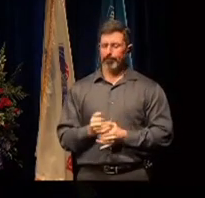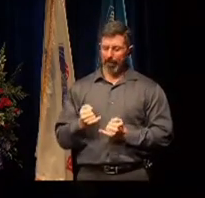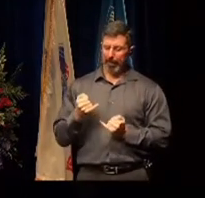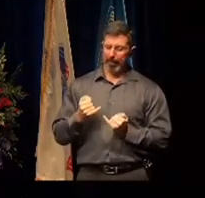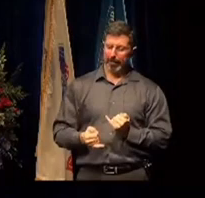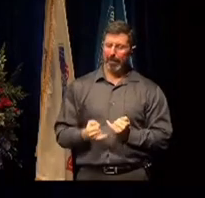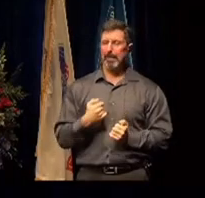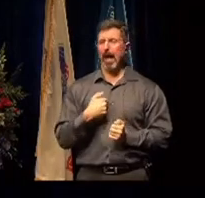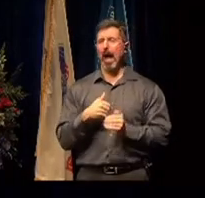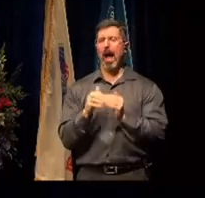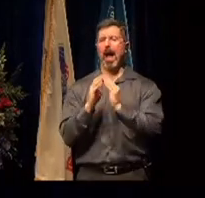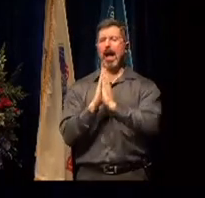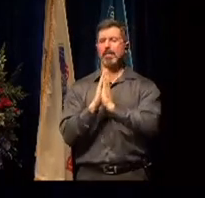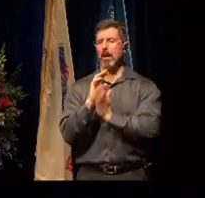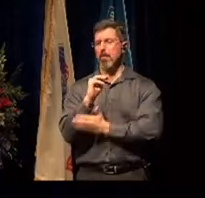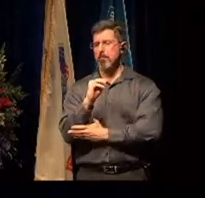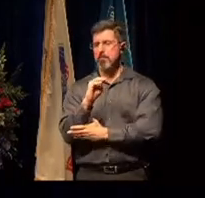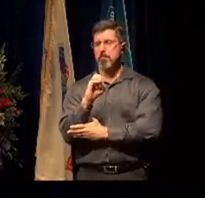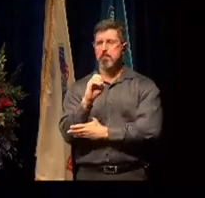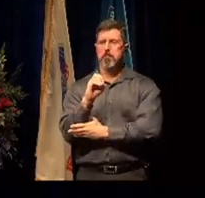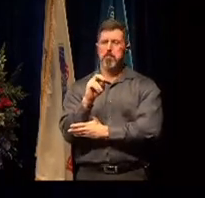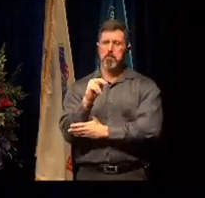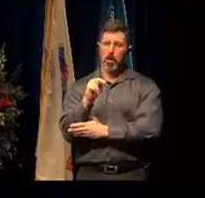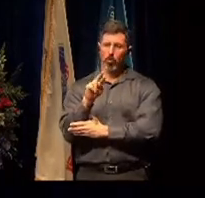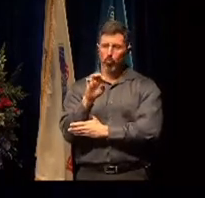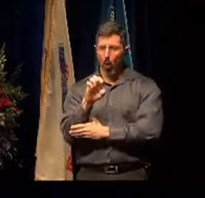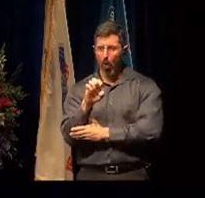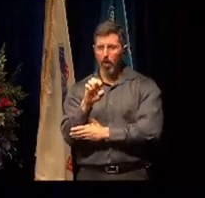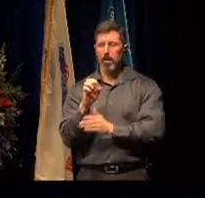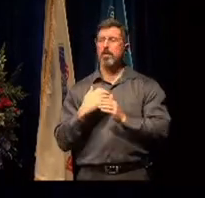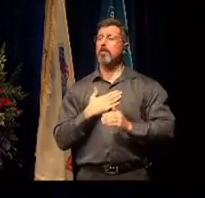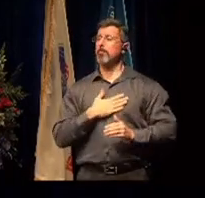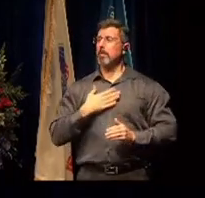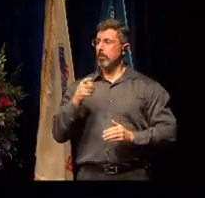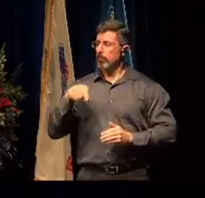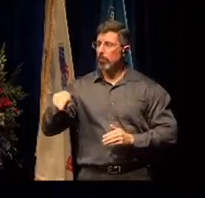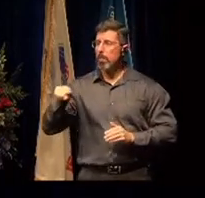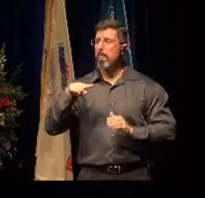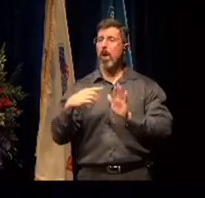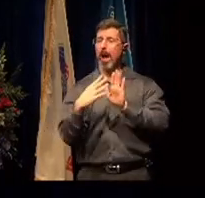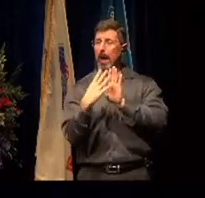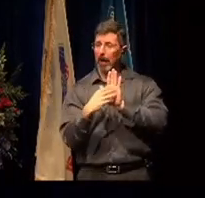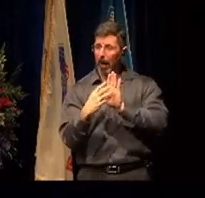Monroe County to channel Gary Beikirch, his selflessness and his humility,